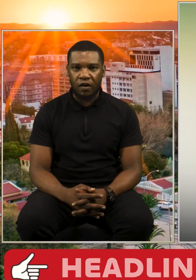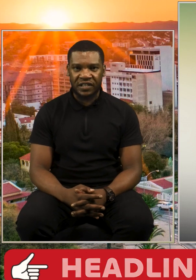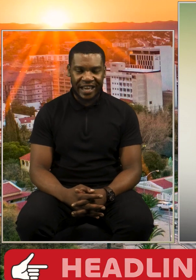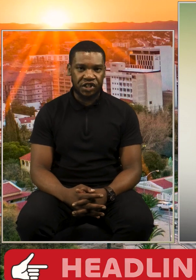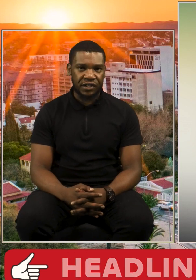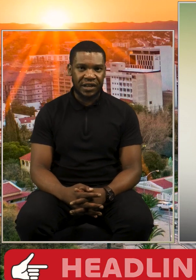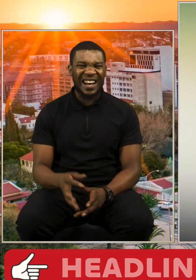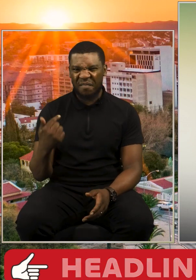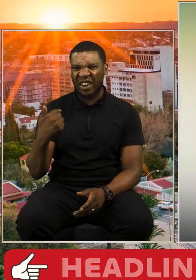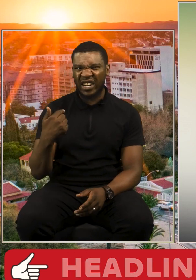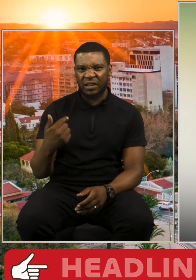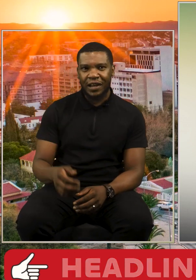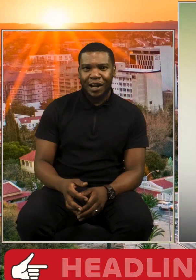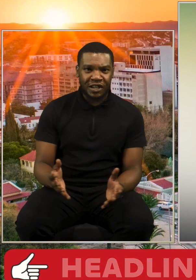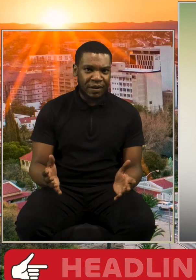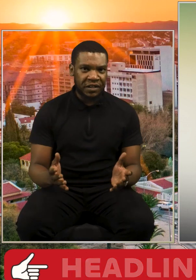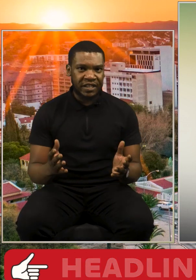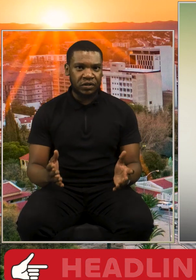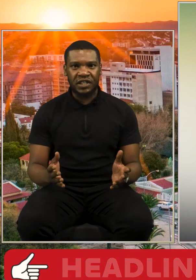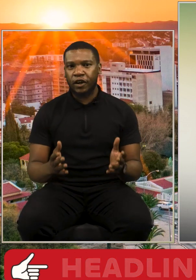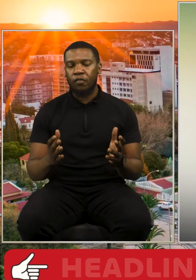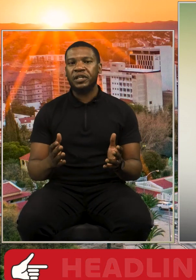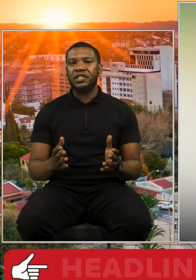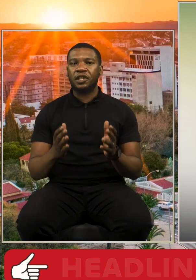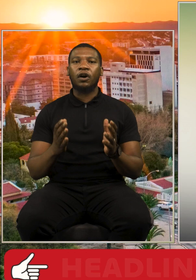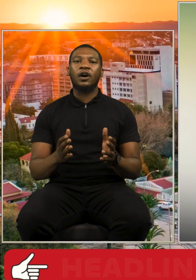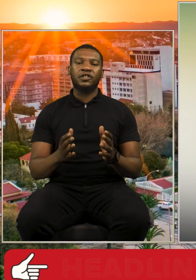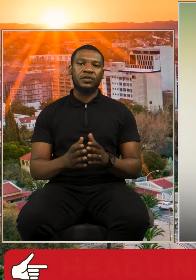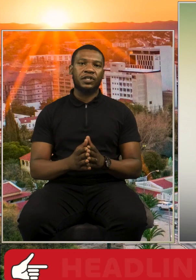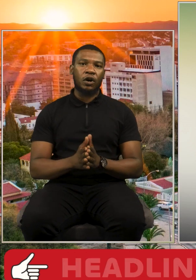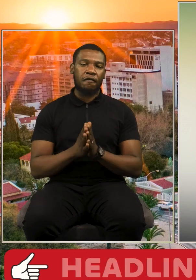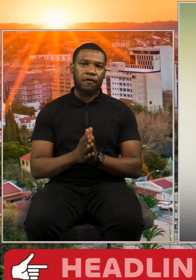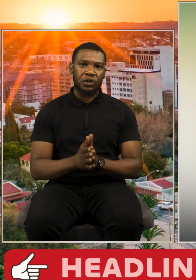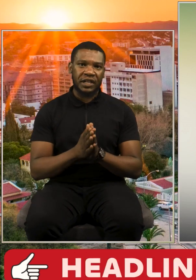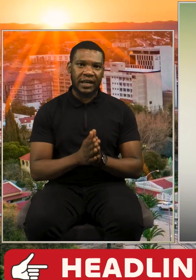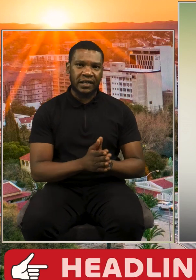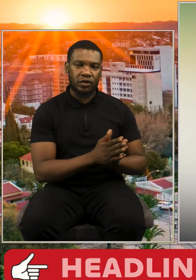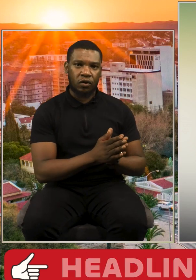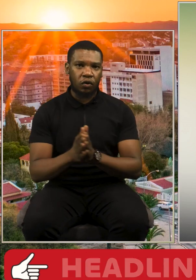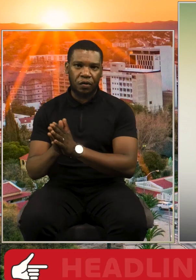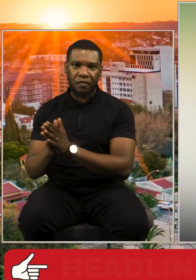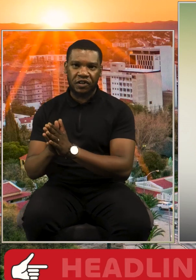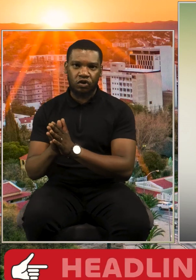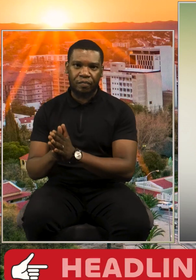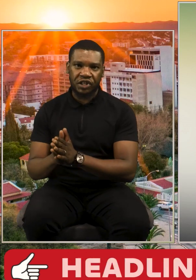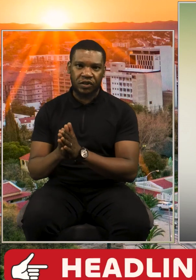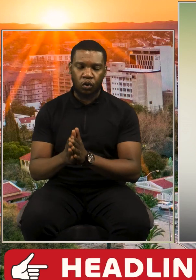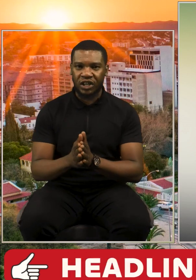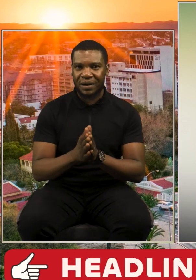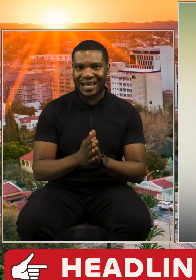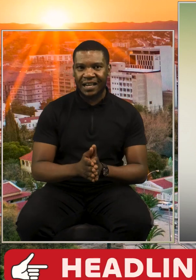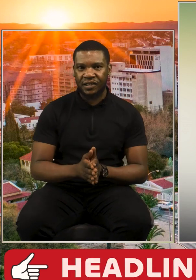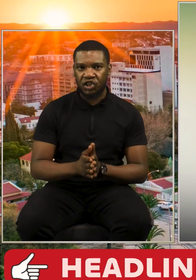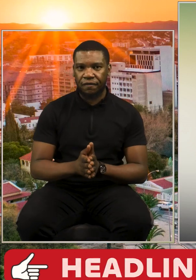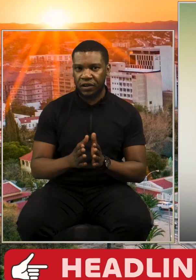dinner conversations. I'm that relative. Last month, Sebutinde committed the cardinal sin of voting against all the provisional measures ordered